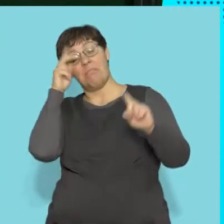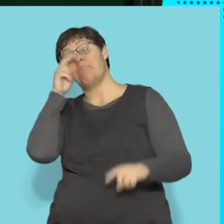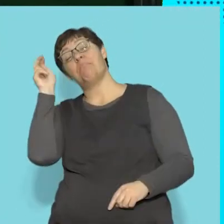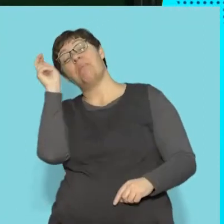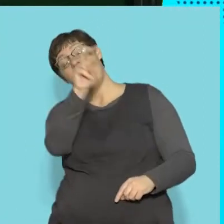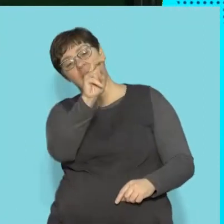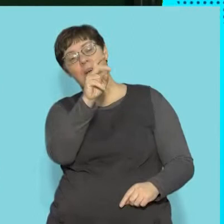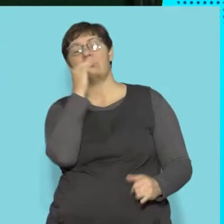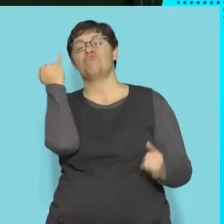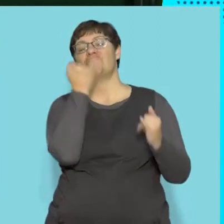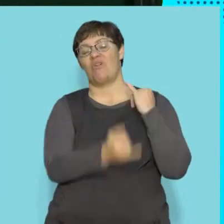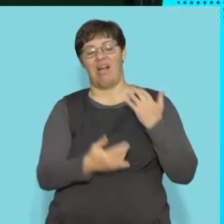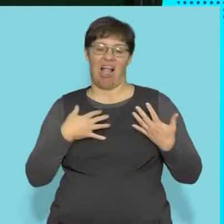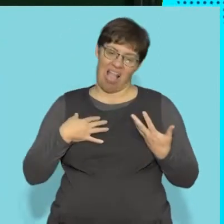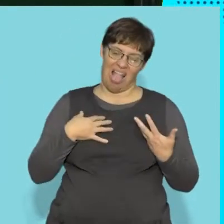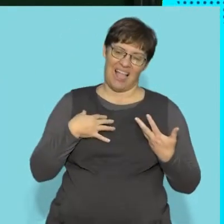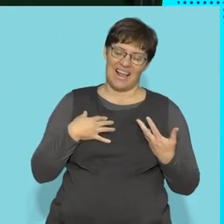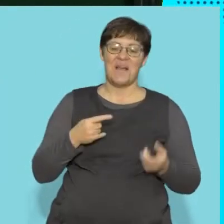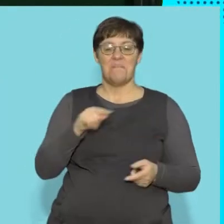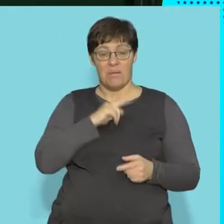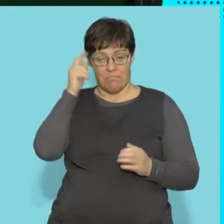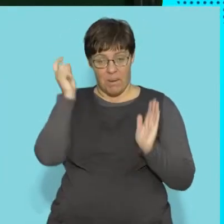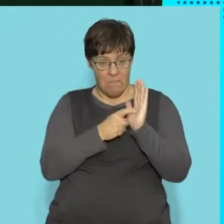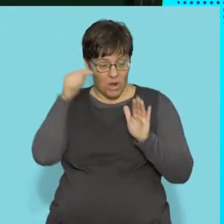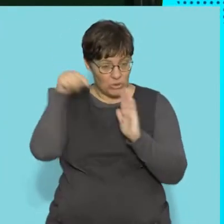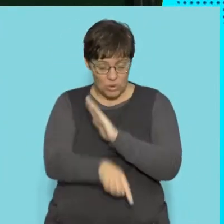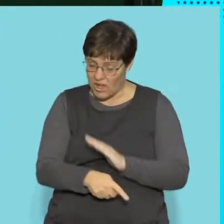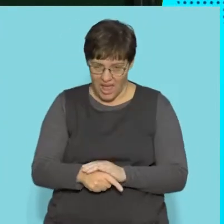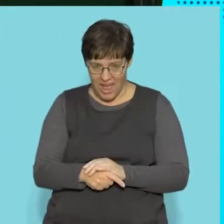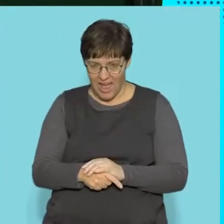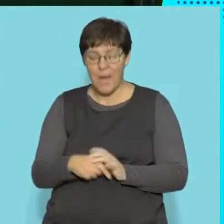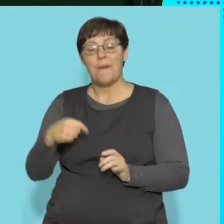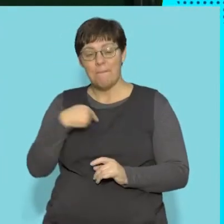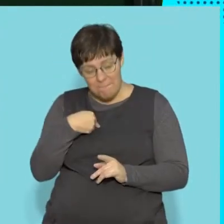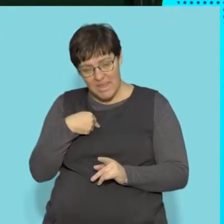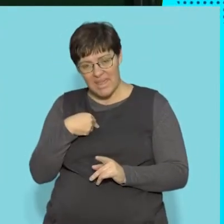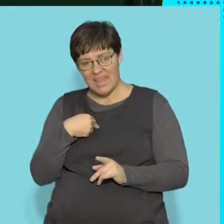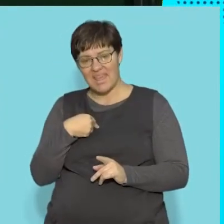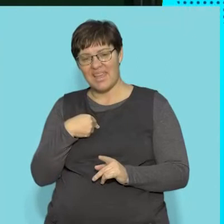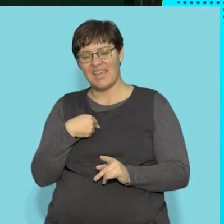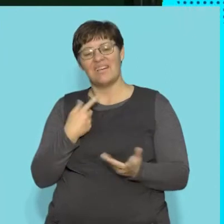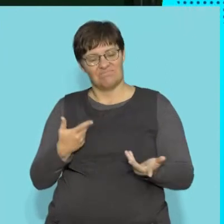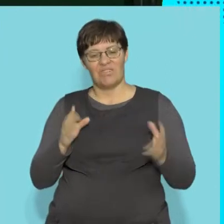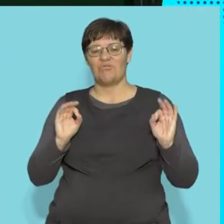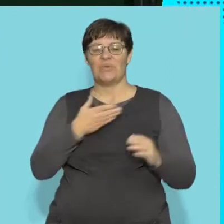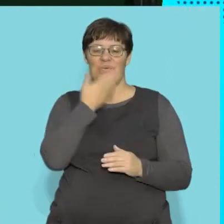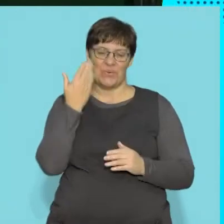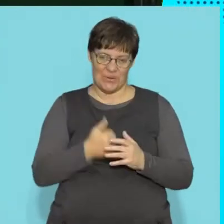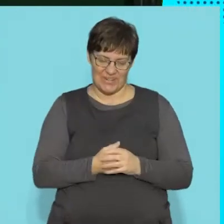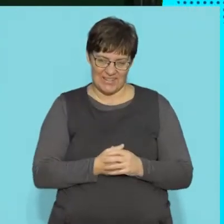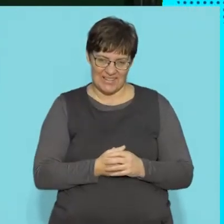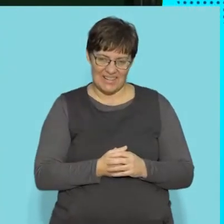mean you're going to lose marks. It simply means that your prediction wasn't the correct prediction. That's all.